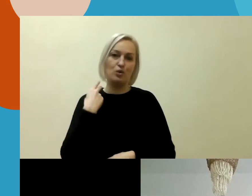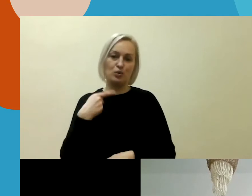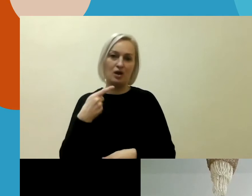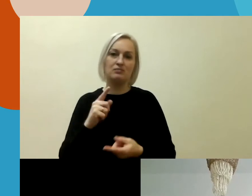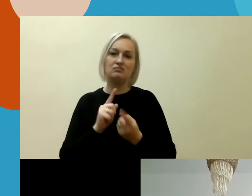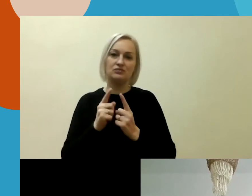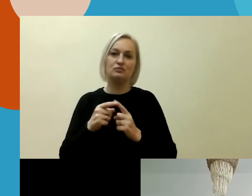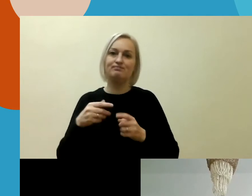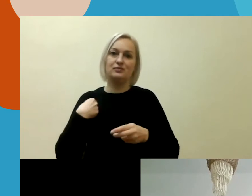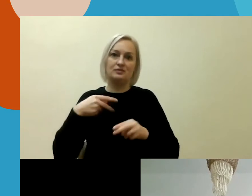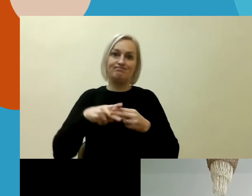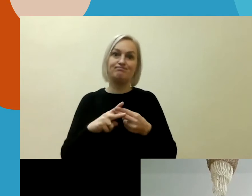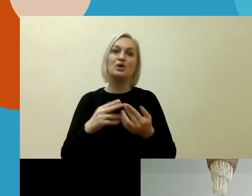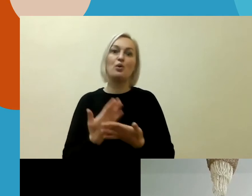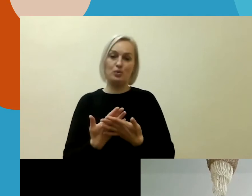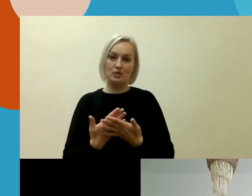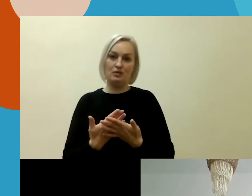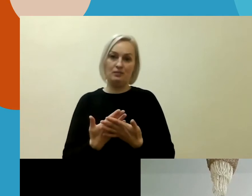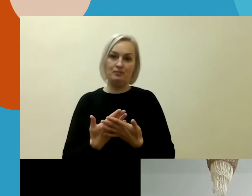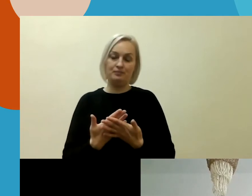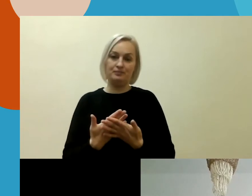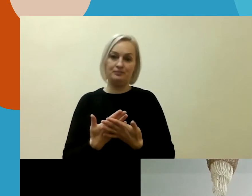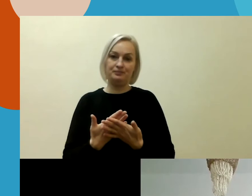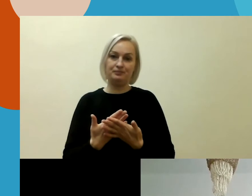And at certain point,